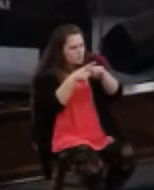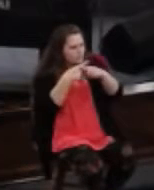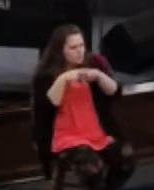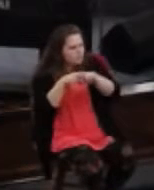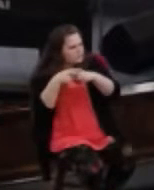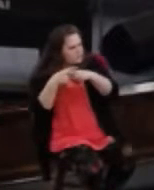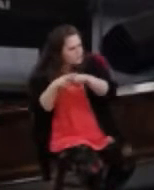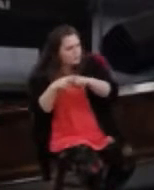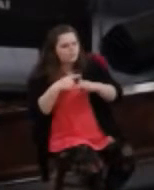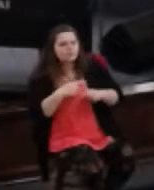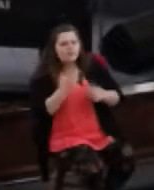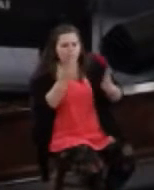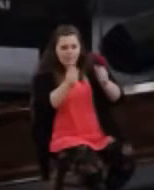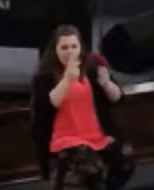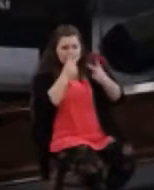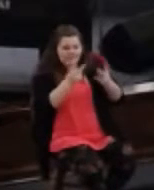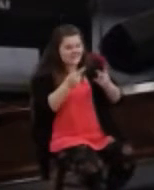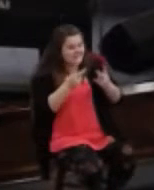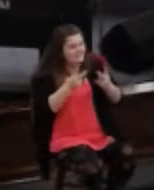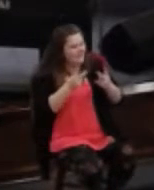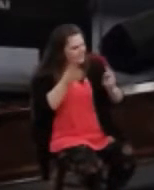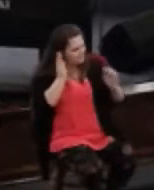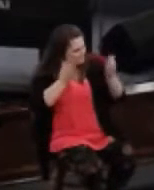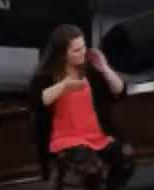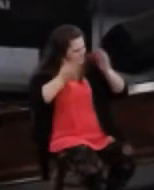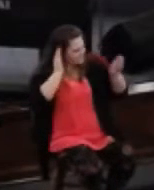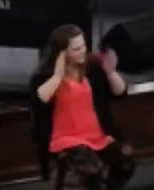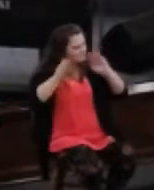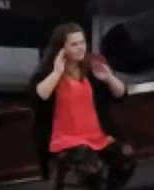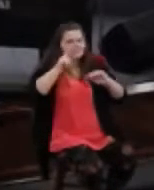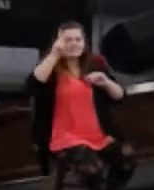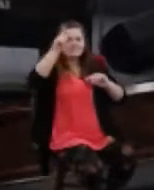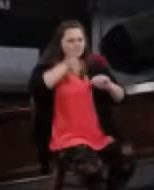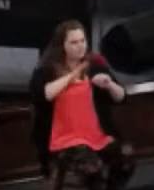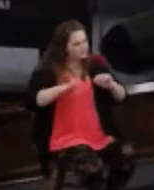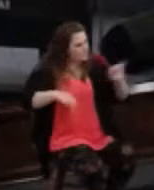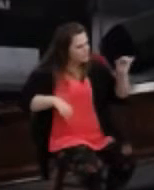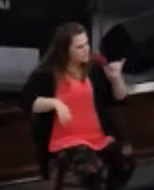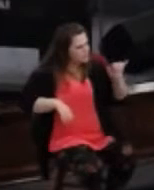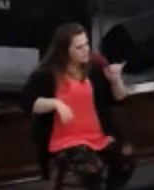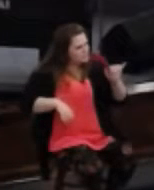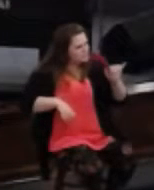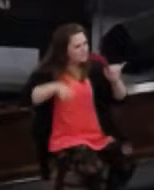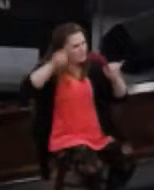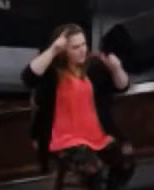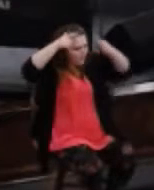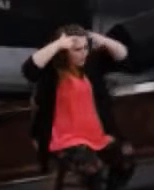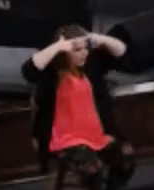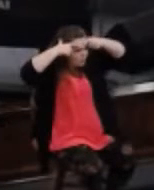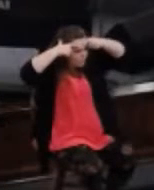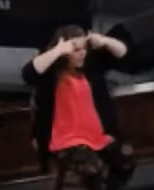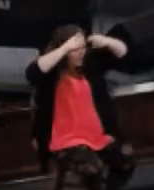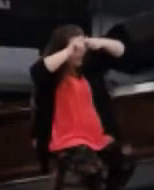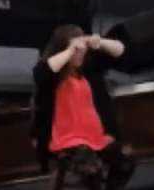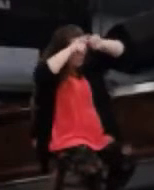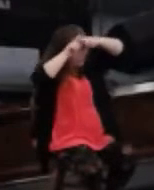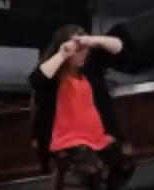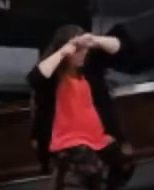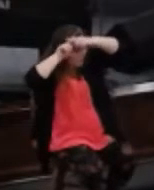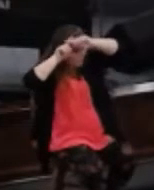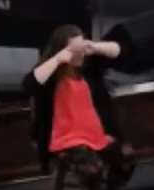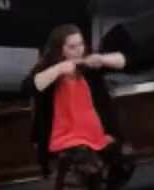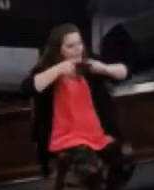So maybe you can see the parallels with Christ. Jesus wore a crown of thorns given to him by those who mocked